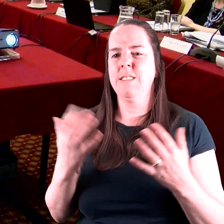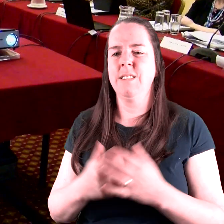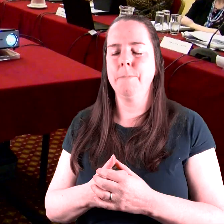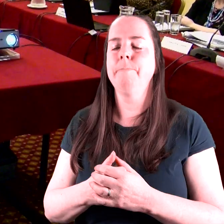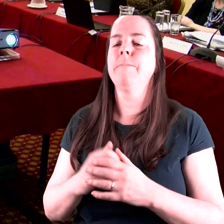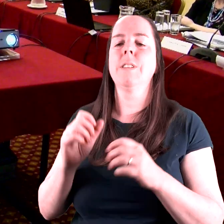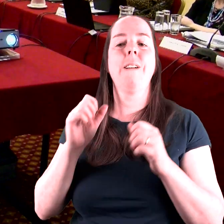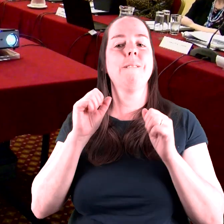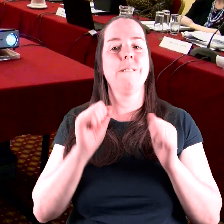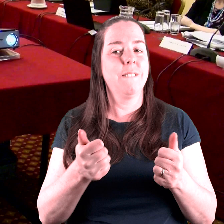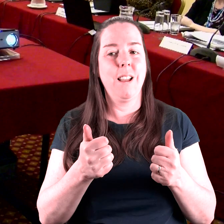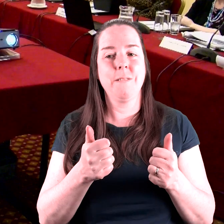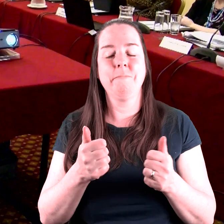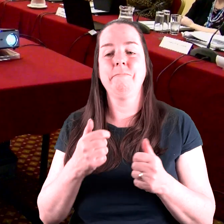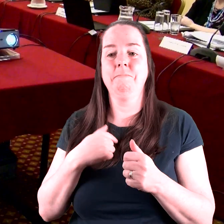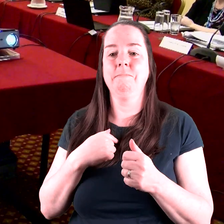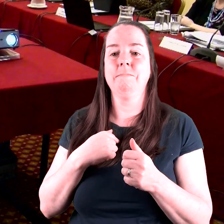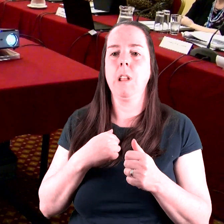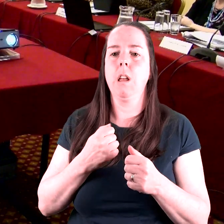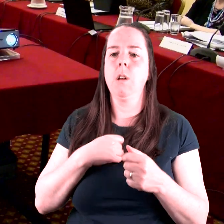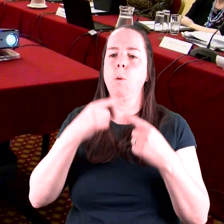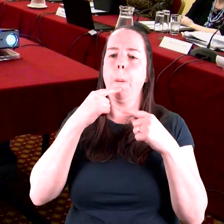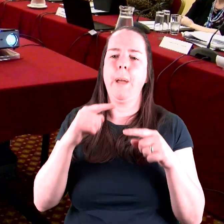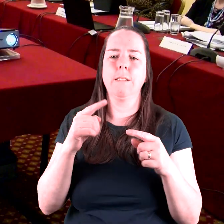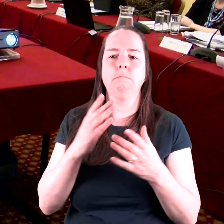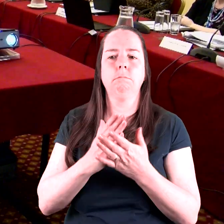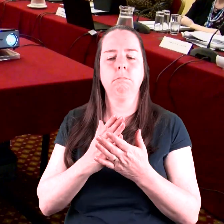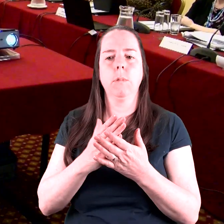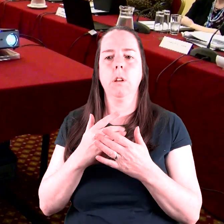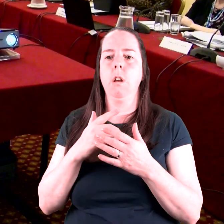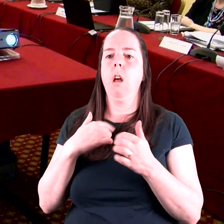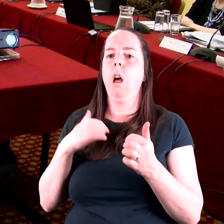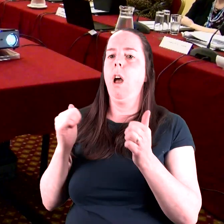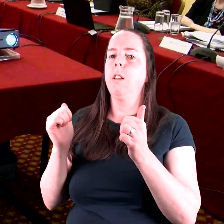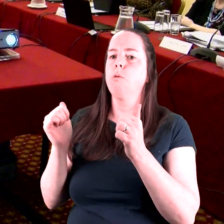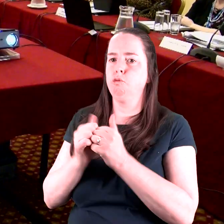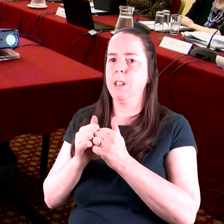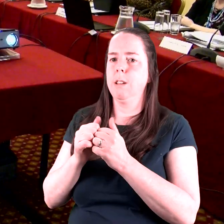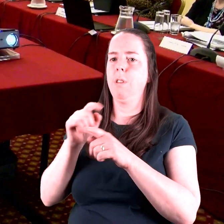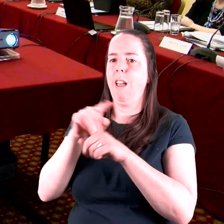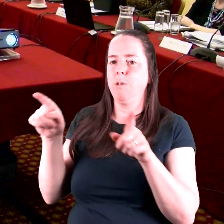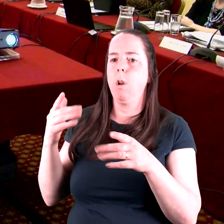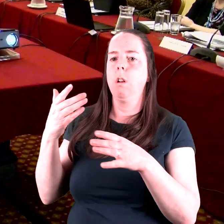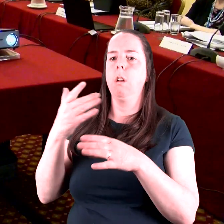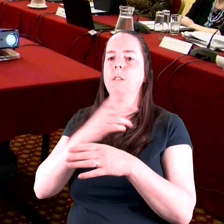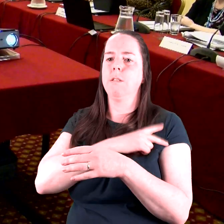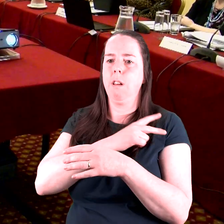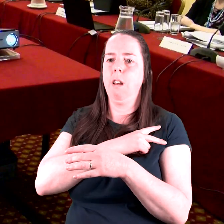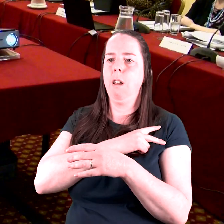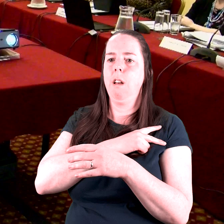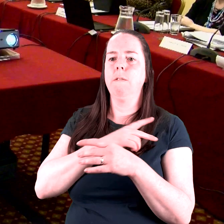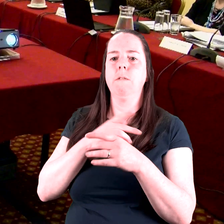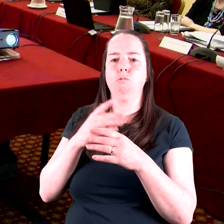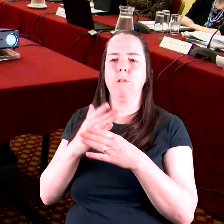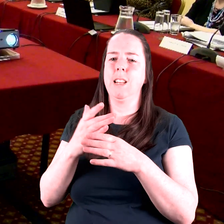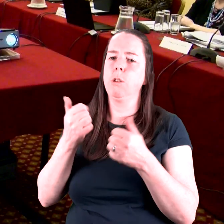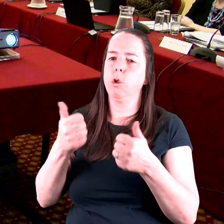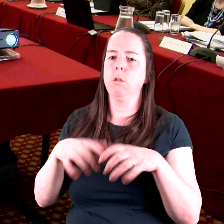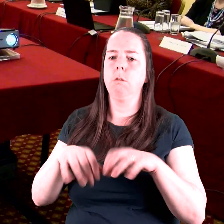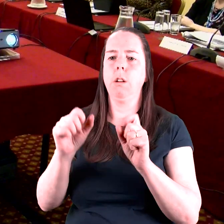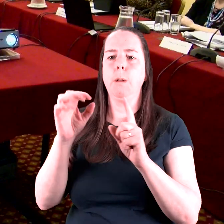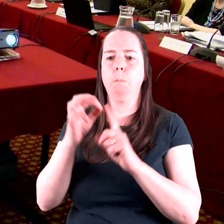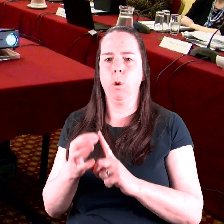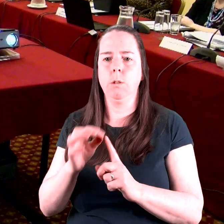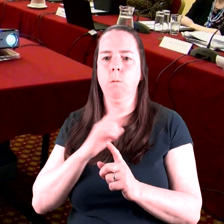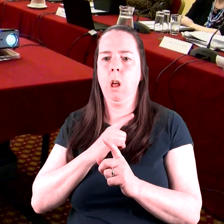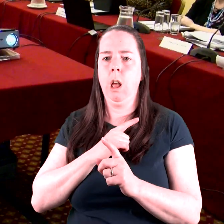way. That's absolutely fine. Mine was a comment, really, and whilst I agree with everyone else that workforce is a really good starting